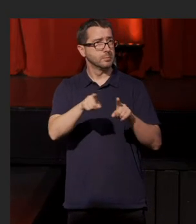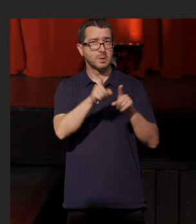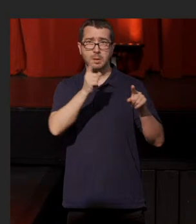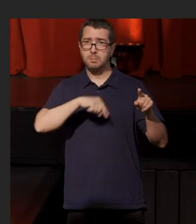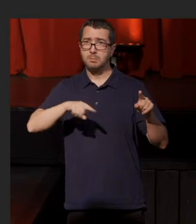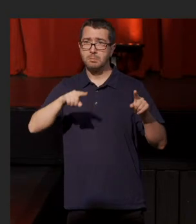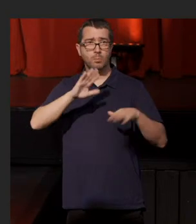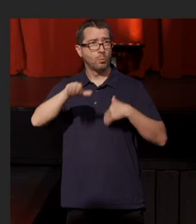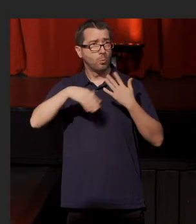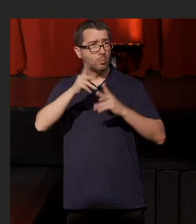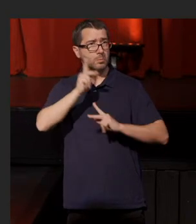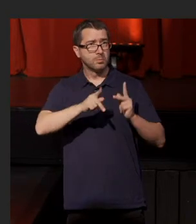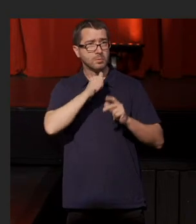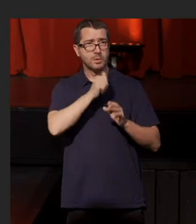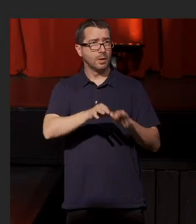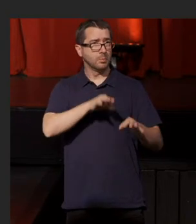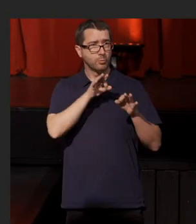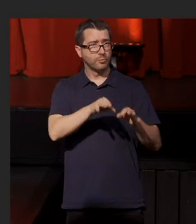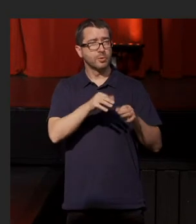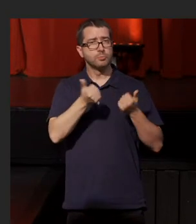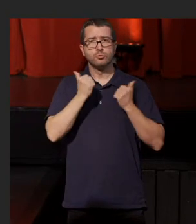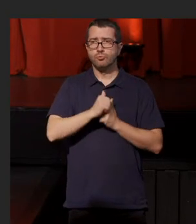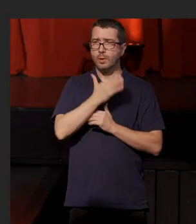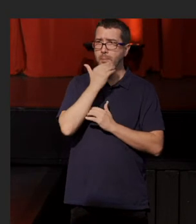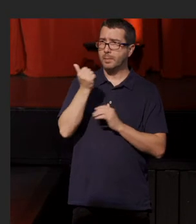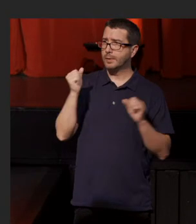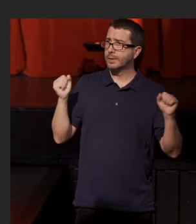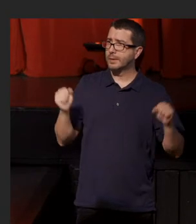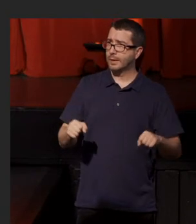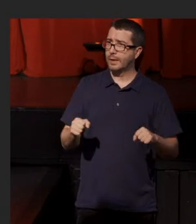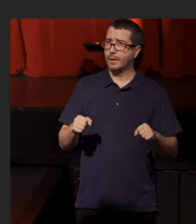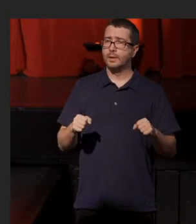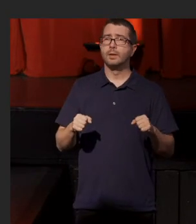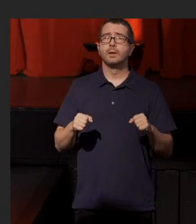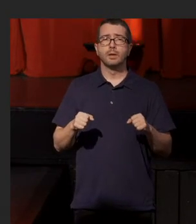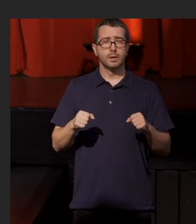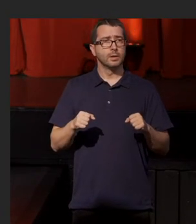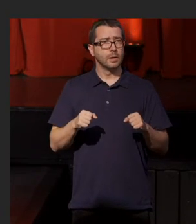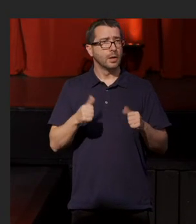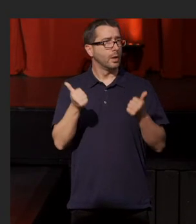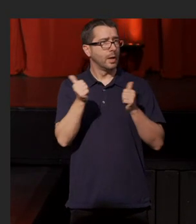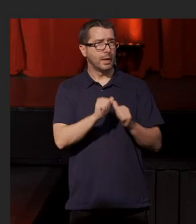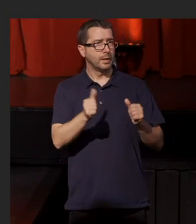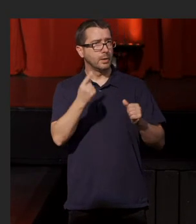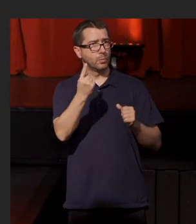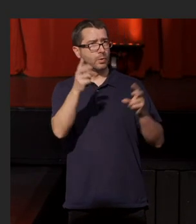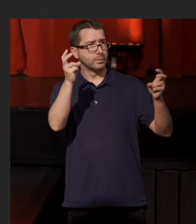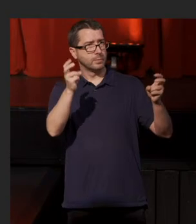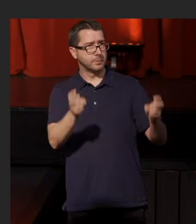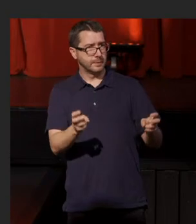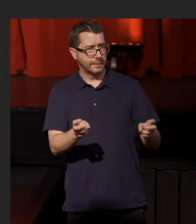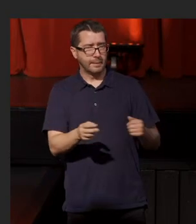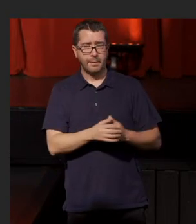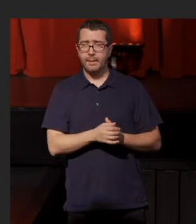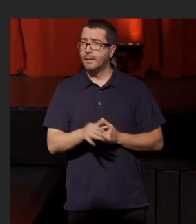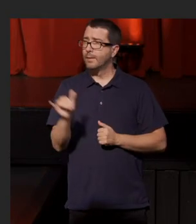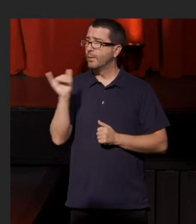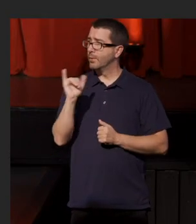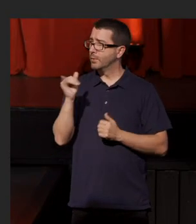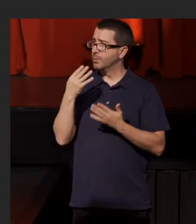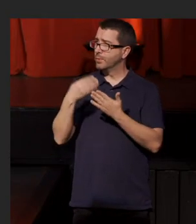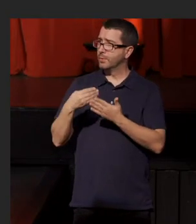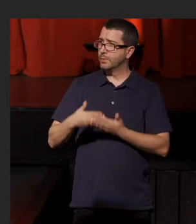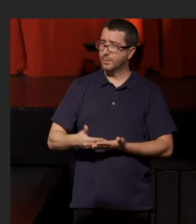collectively trying to determine as best we can what can be known about a given subject. Also, at least in our fact-checking